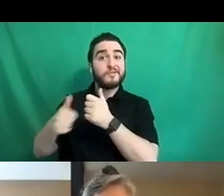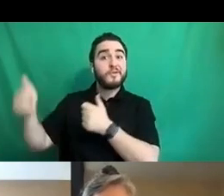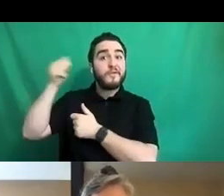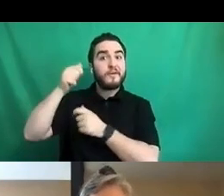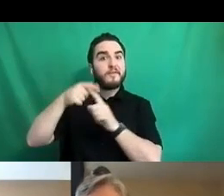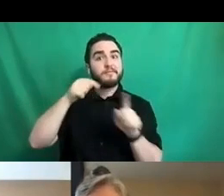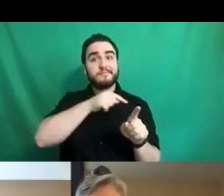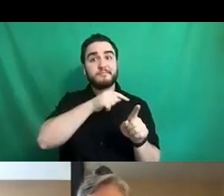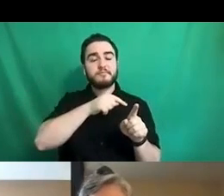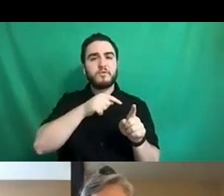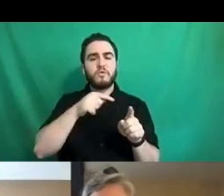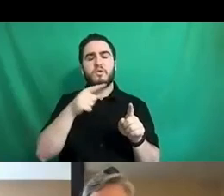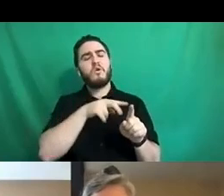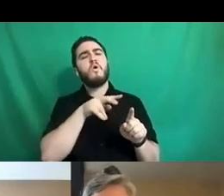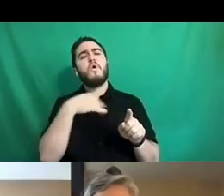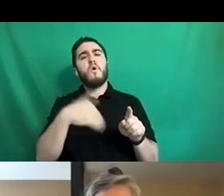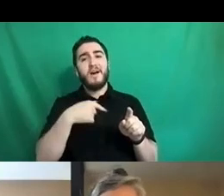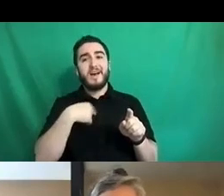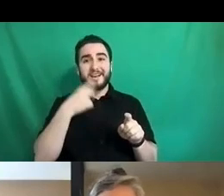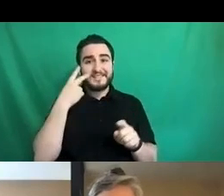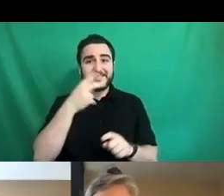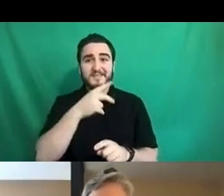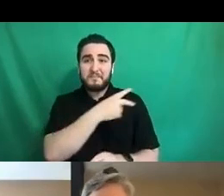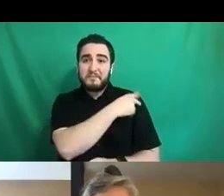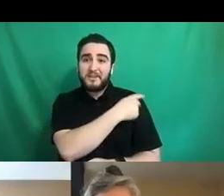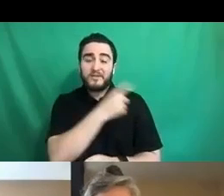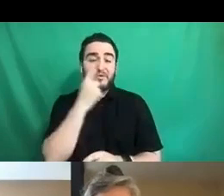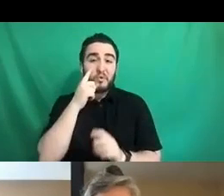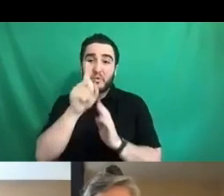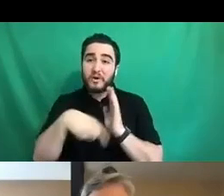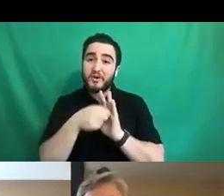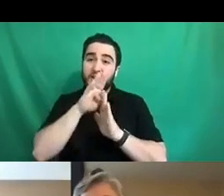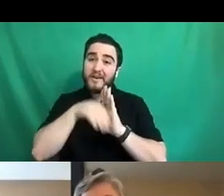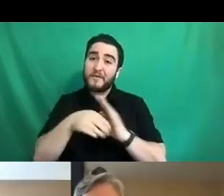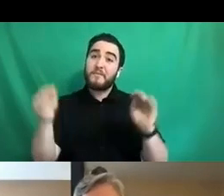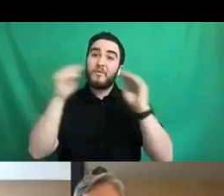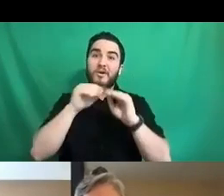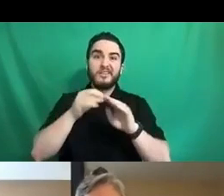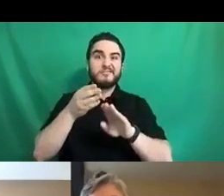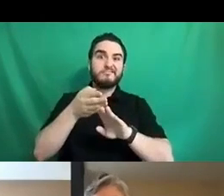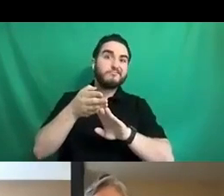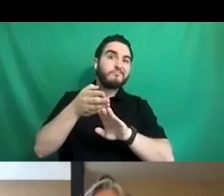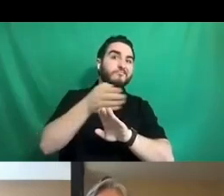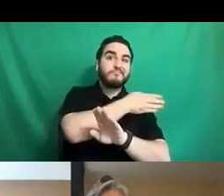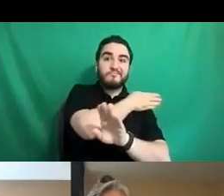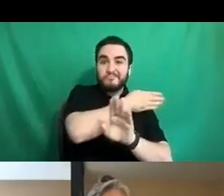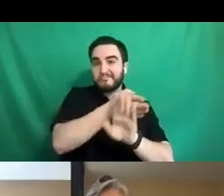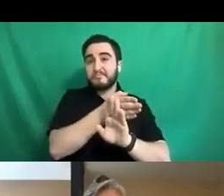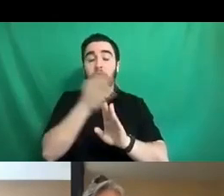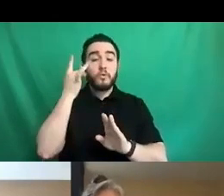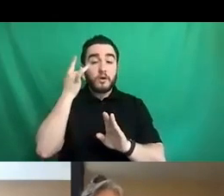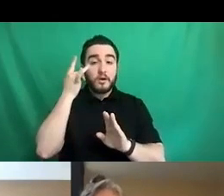people said, gosh, I can see patients for an hour and a half more a day than I could before because I